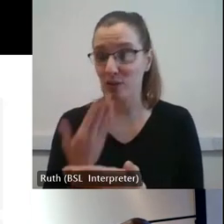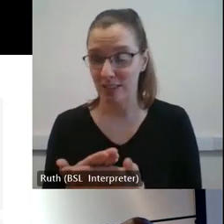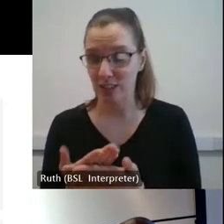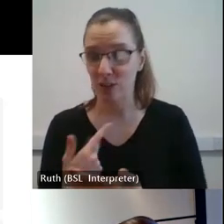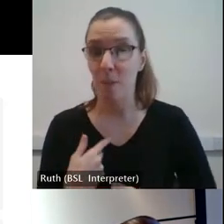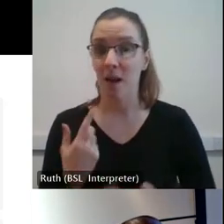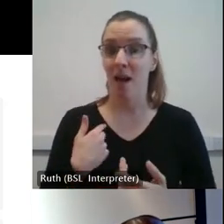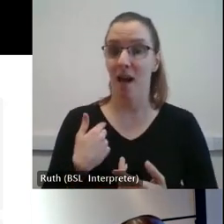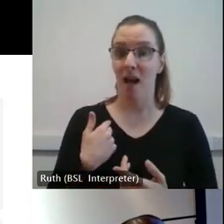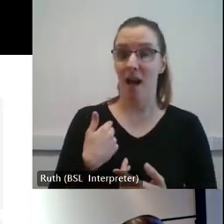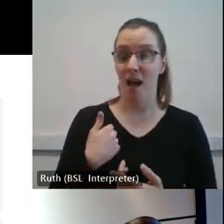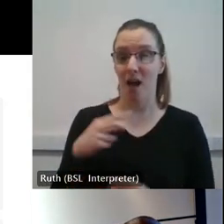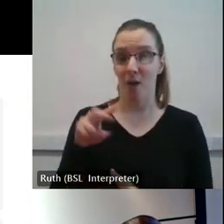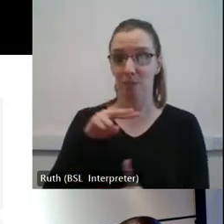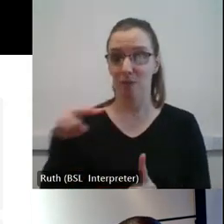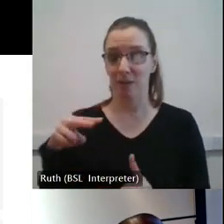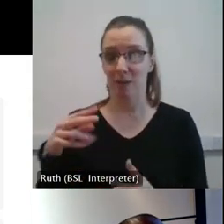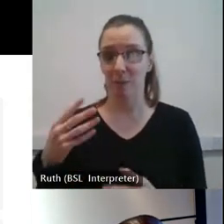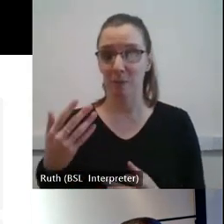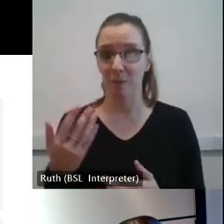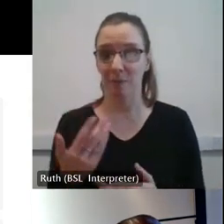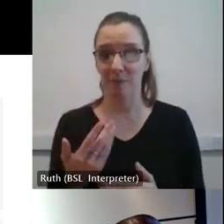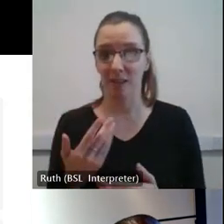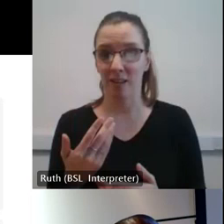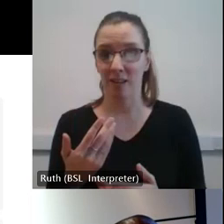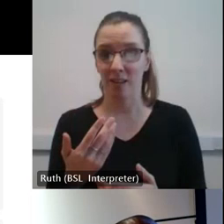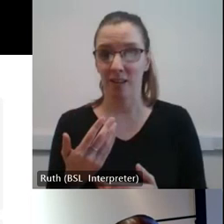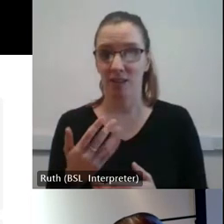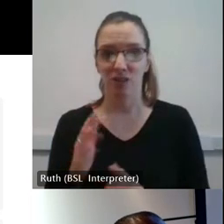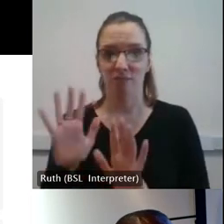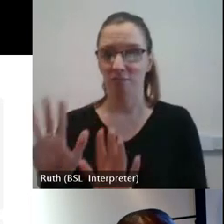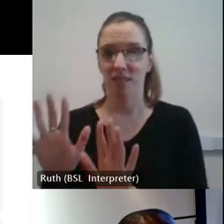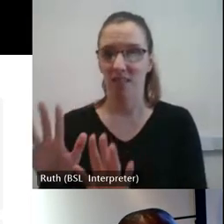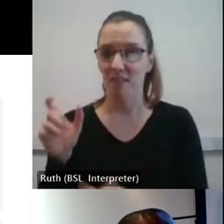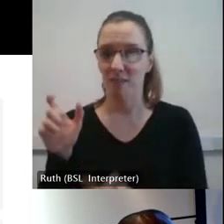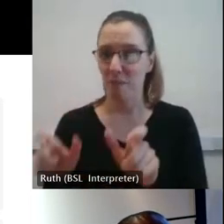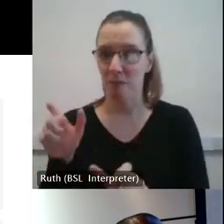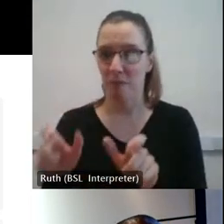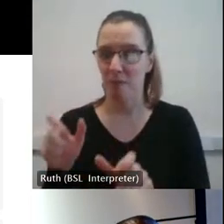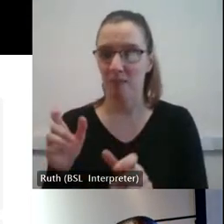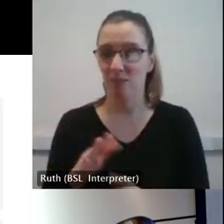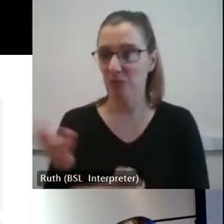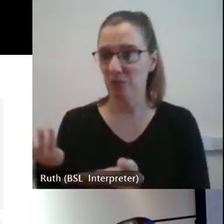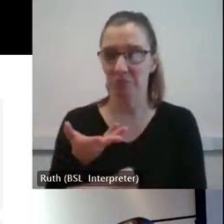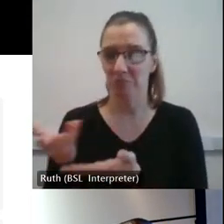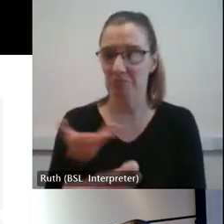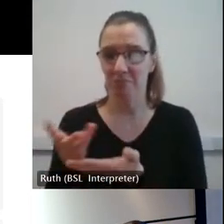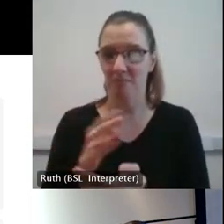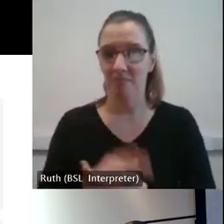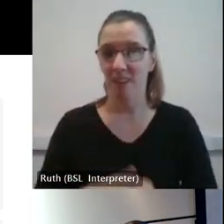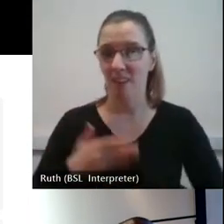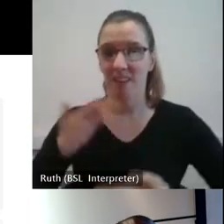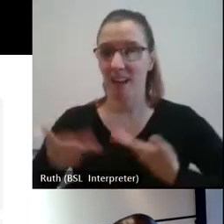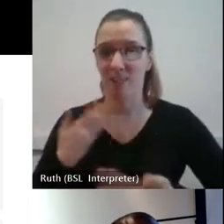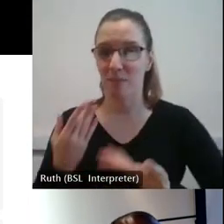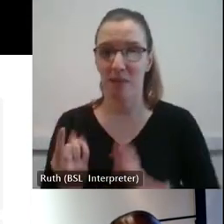is just, you know, just leave people to talk, you know, and express themselves.